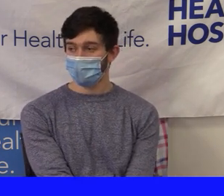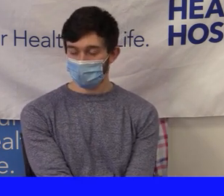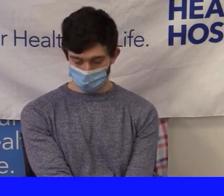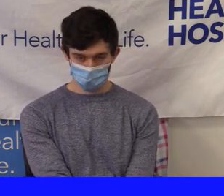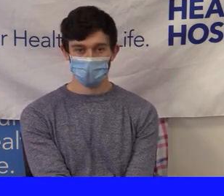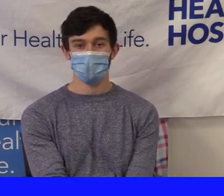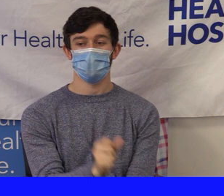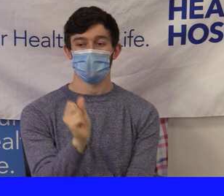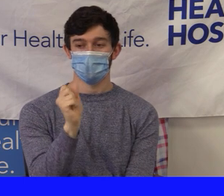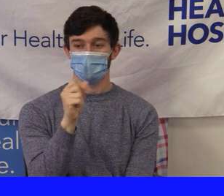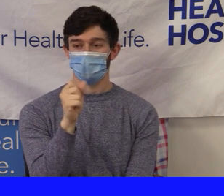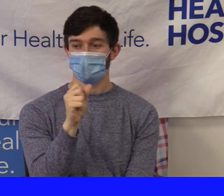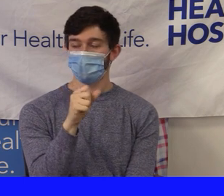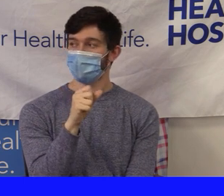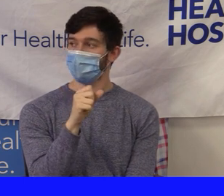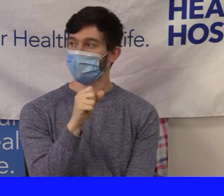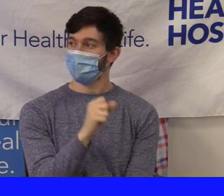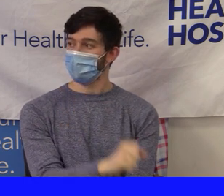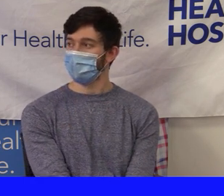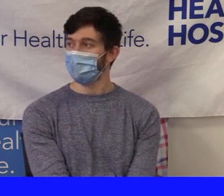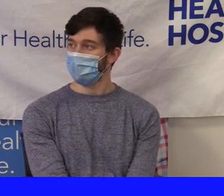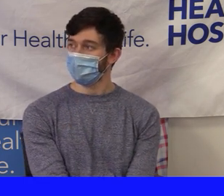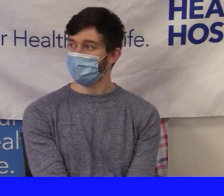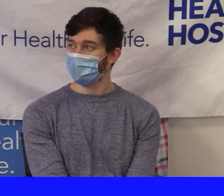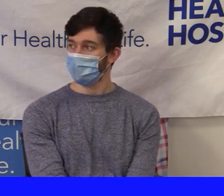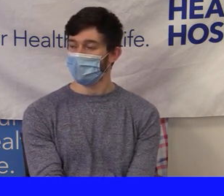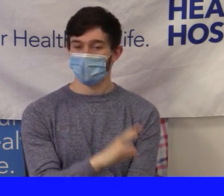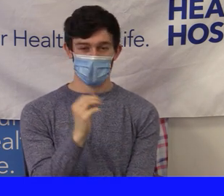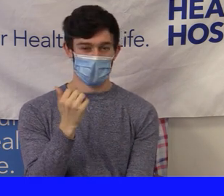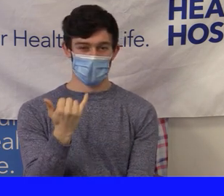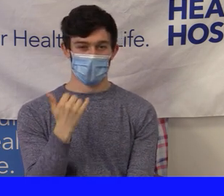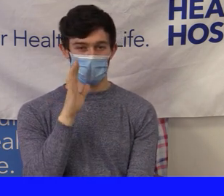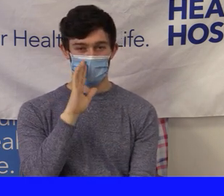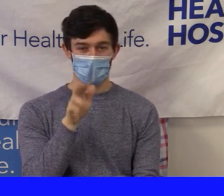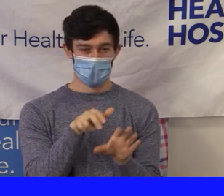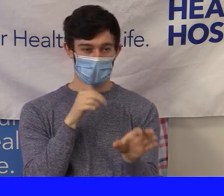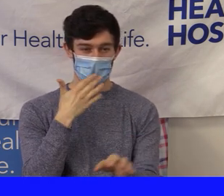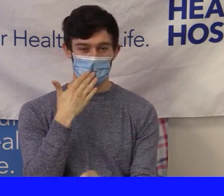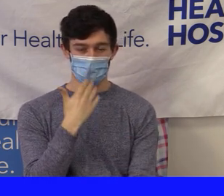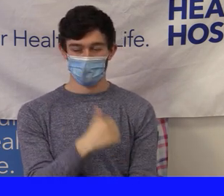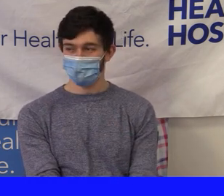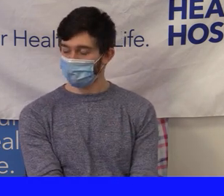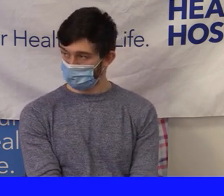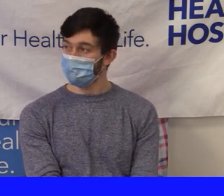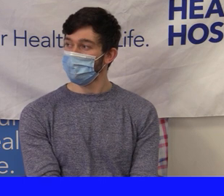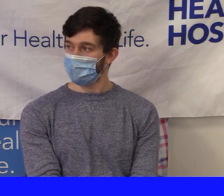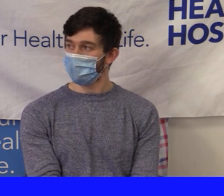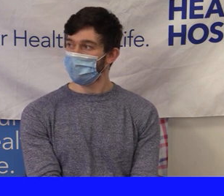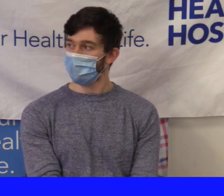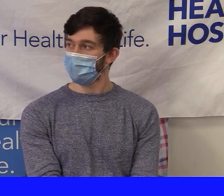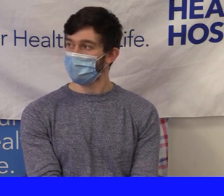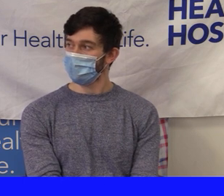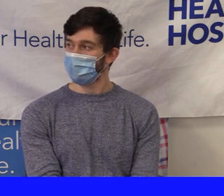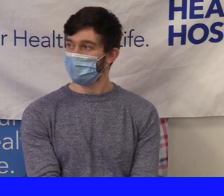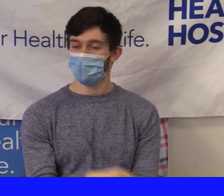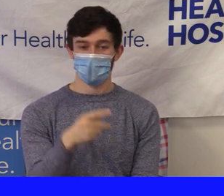Yes, also noting I need to leave the meeting at this point. Thank you. Thank you so much. Benioski